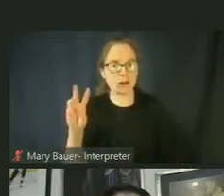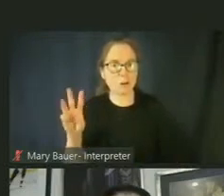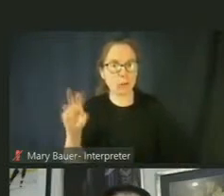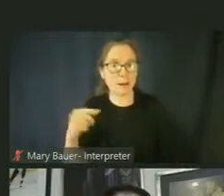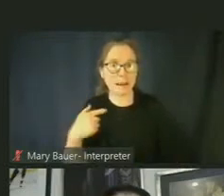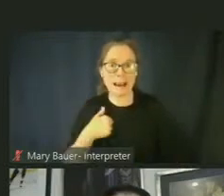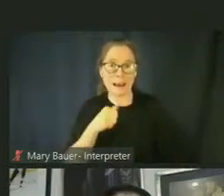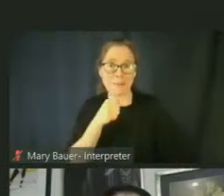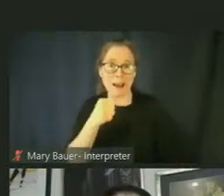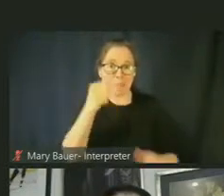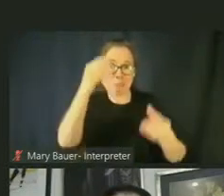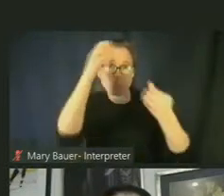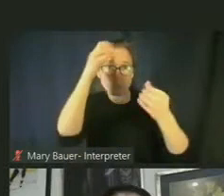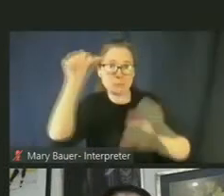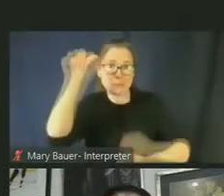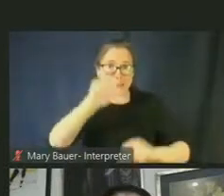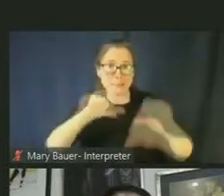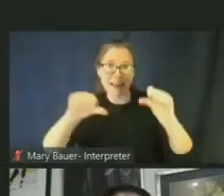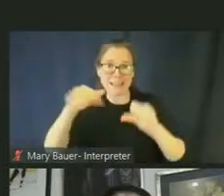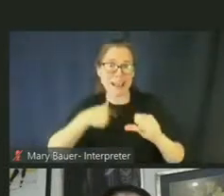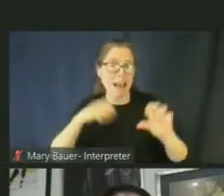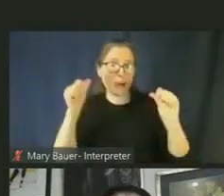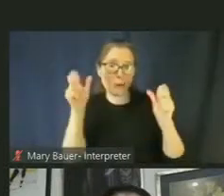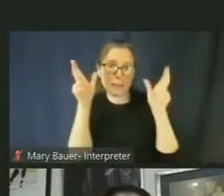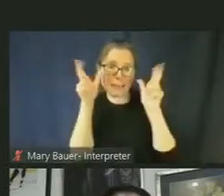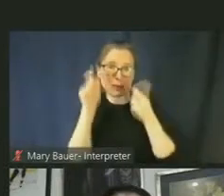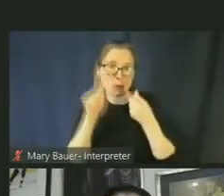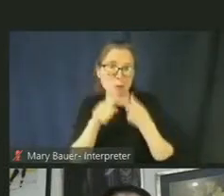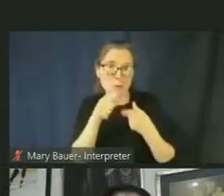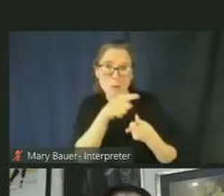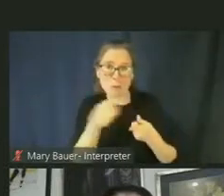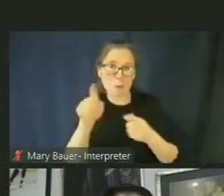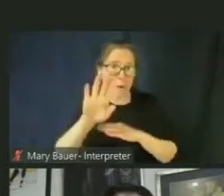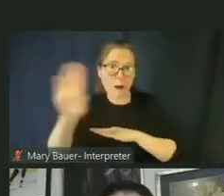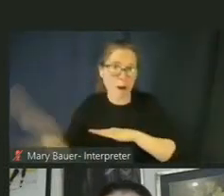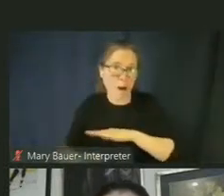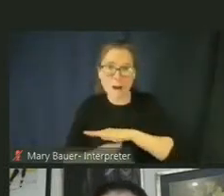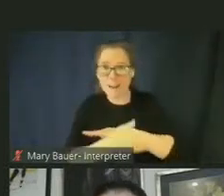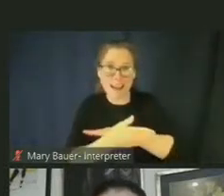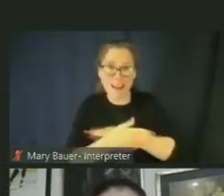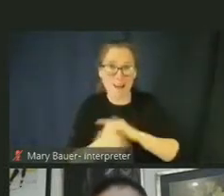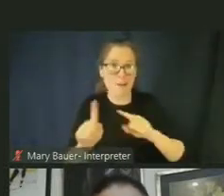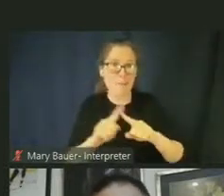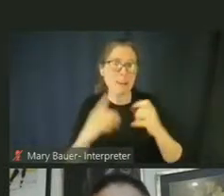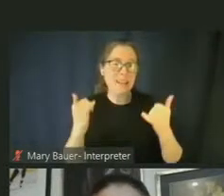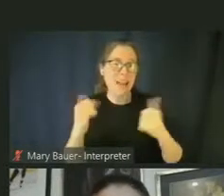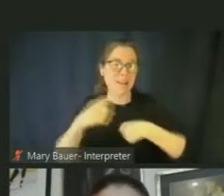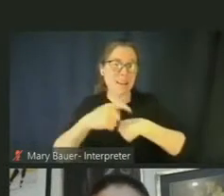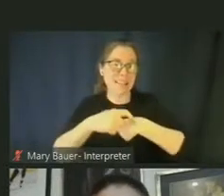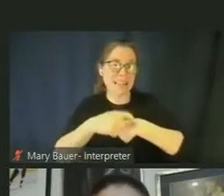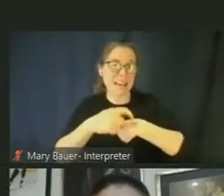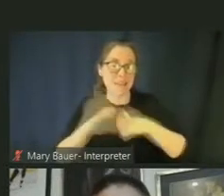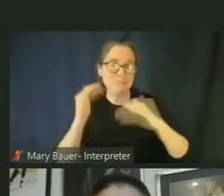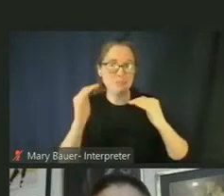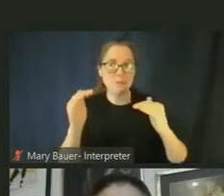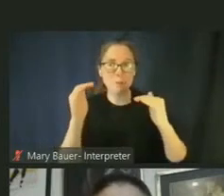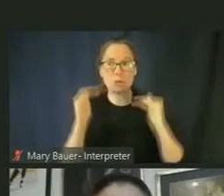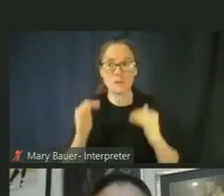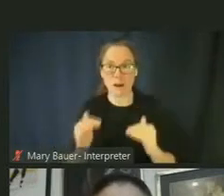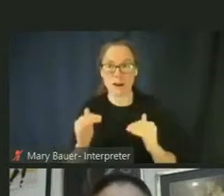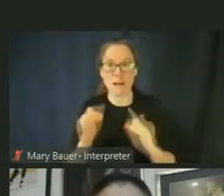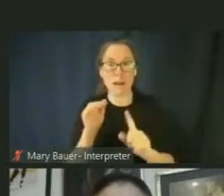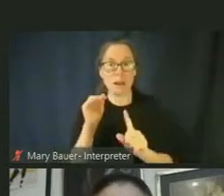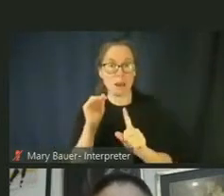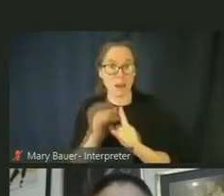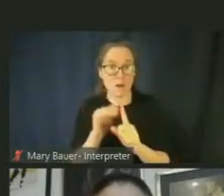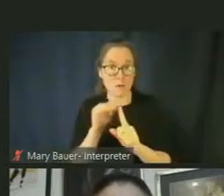could listen and learn from you all night long. But we are going to move on, and I just want to remind folks who may